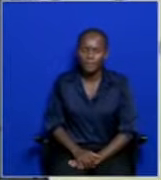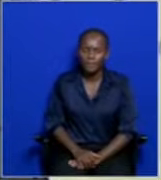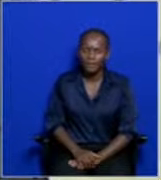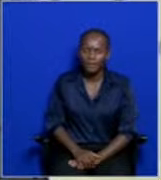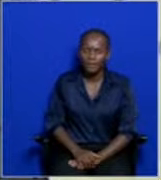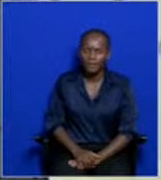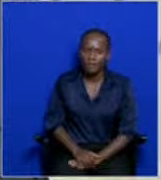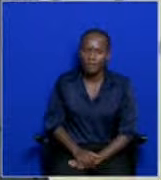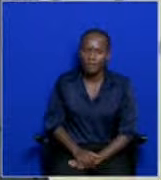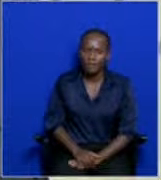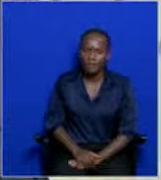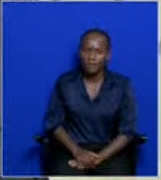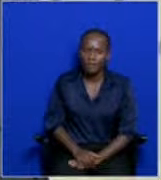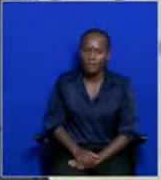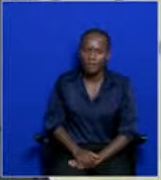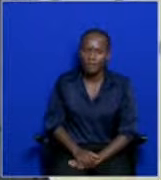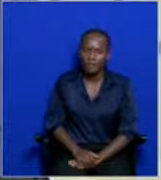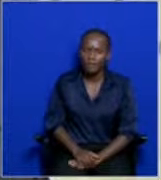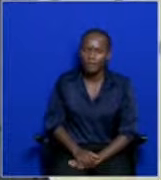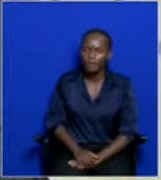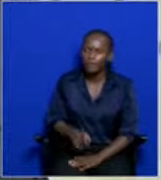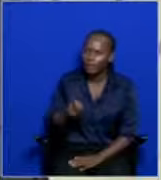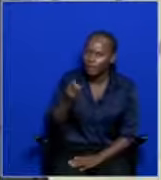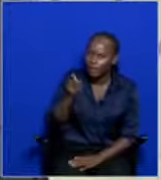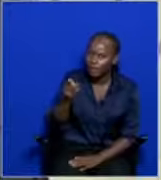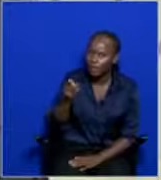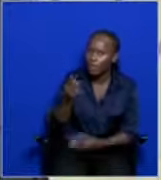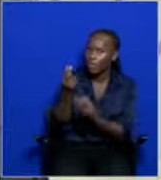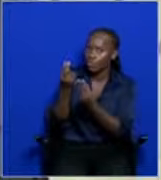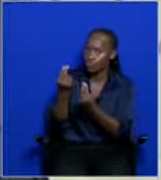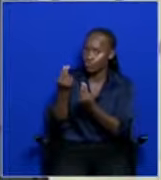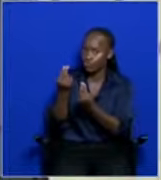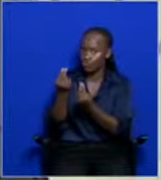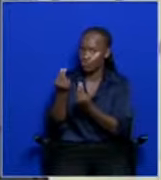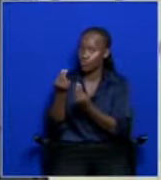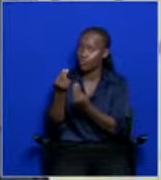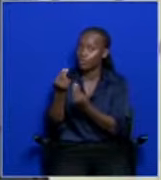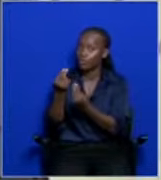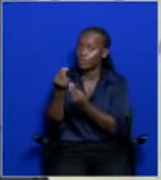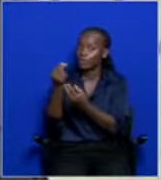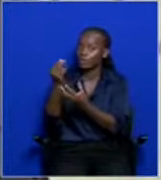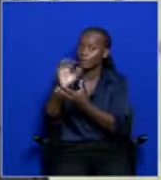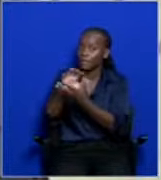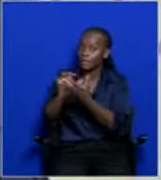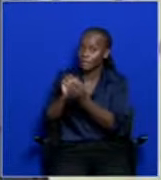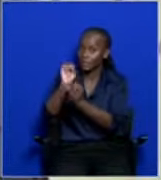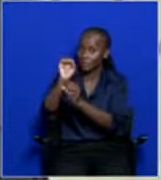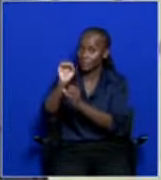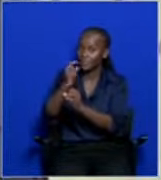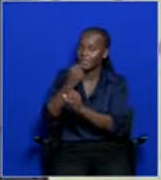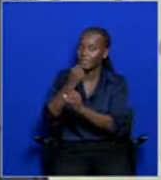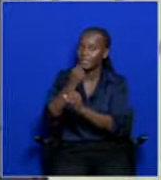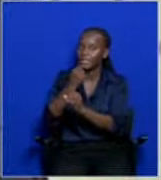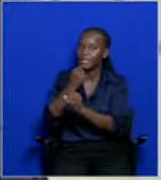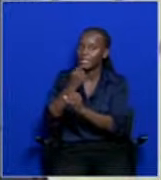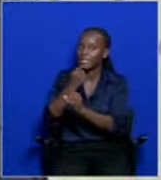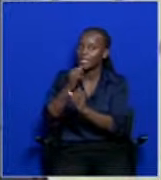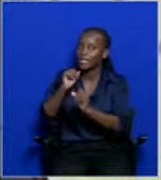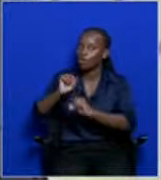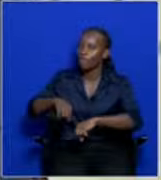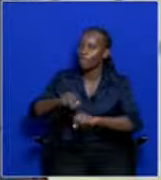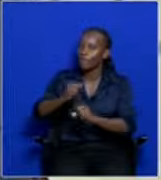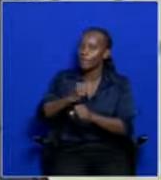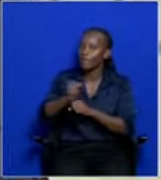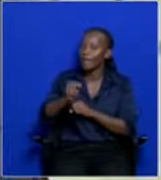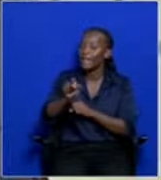latest statement, the additional statement. Yes. He identified a person. Those people were inside the white